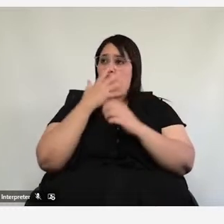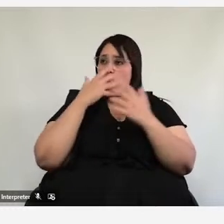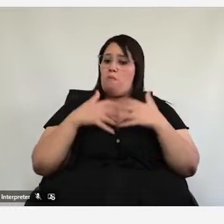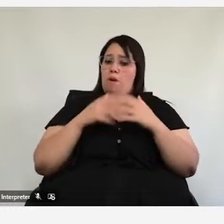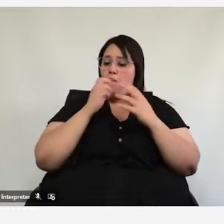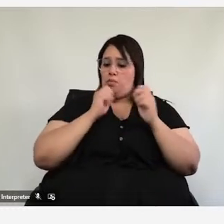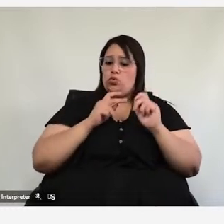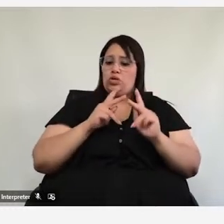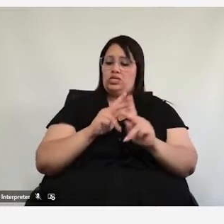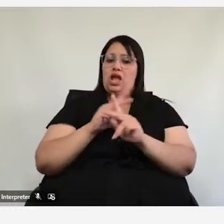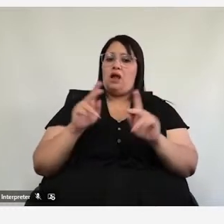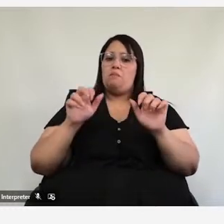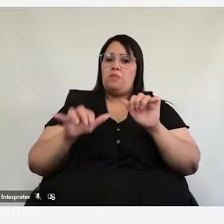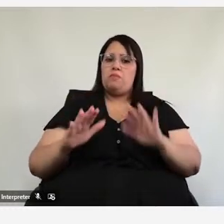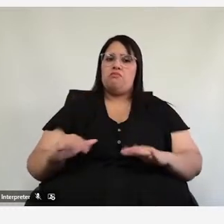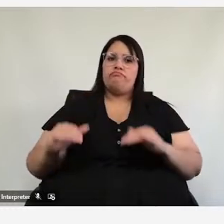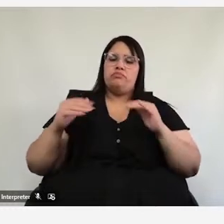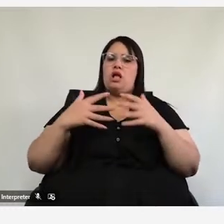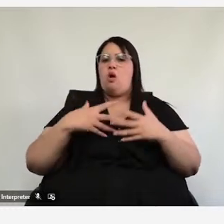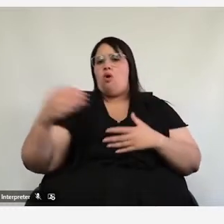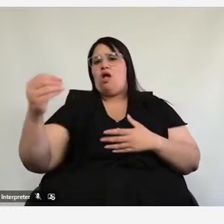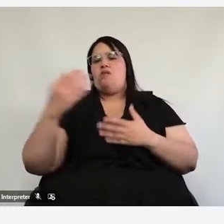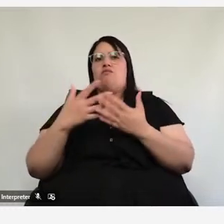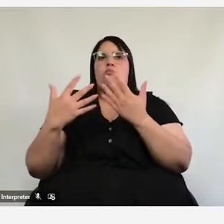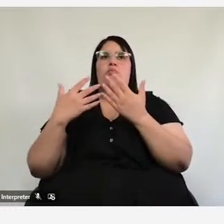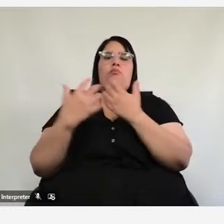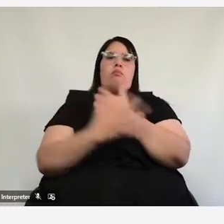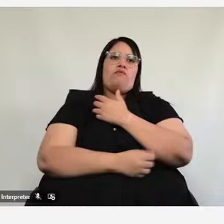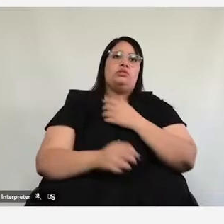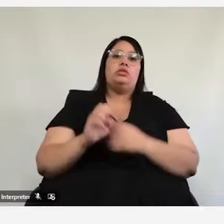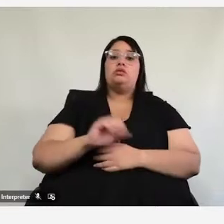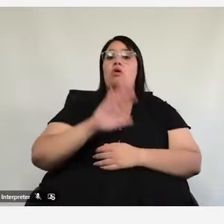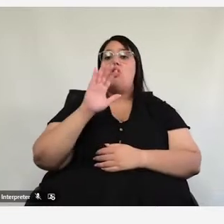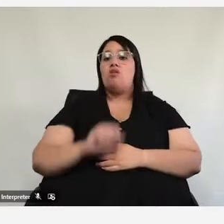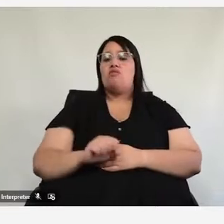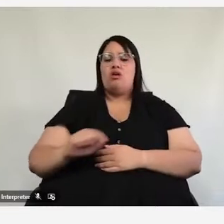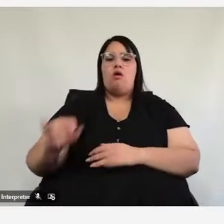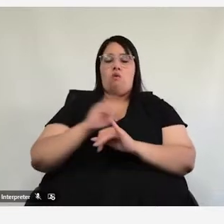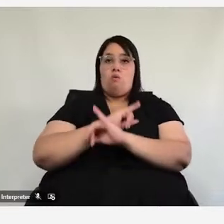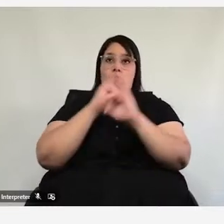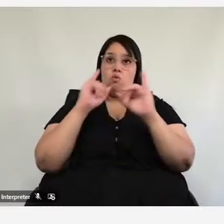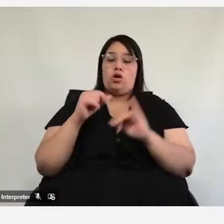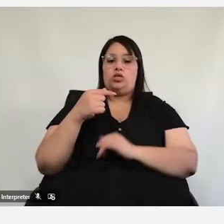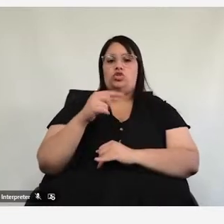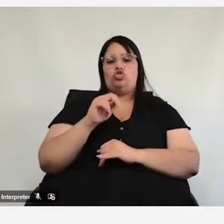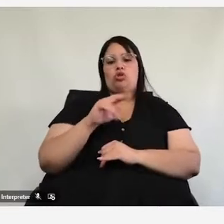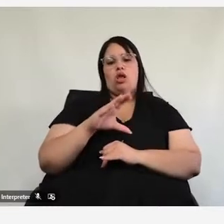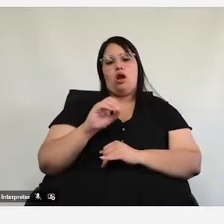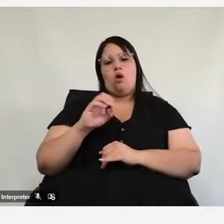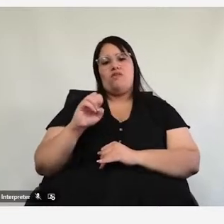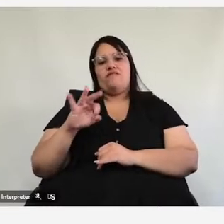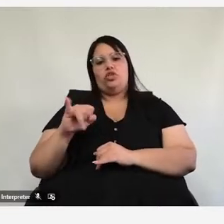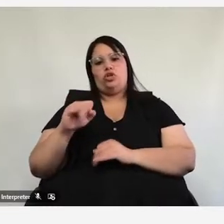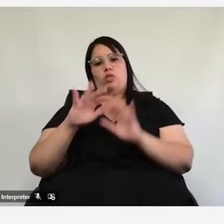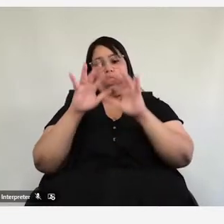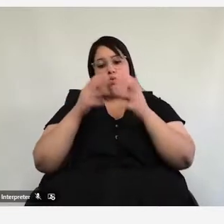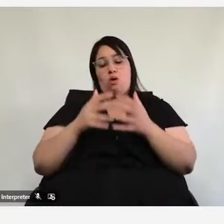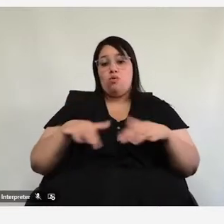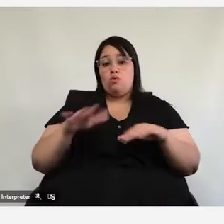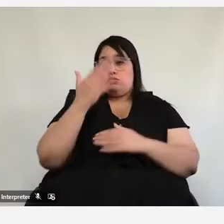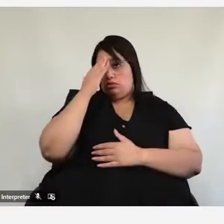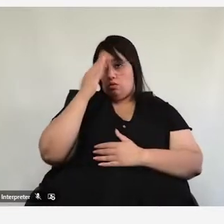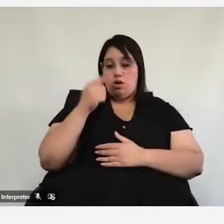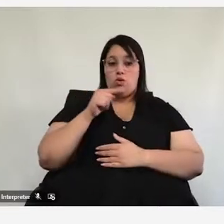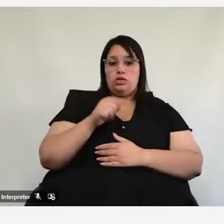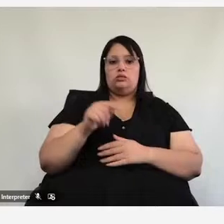opportunities and lift people out of poverty. South Africa has the worst Gini coefficient in the world. For those who don't know, this is